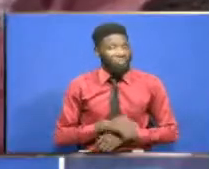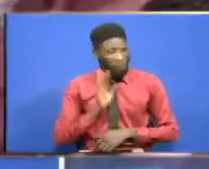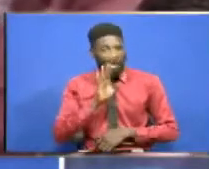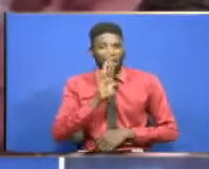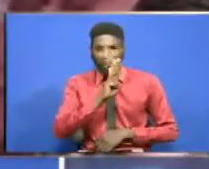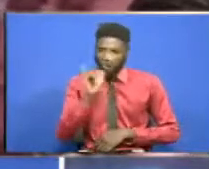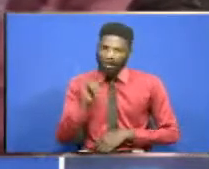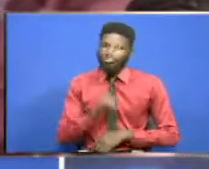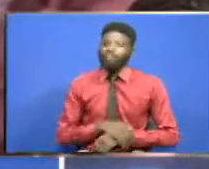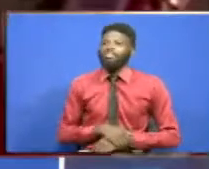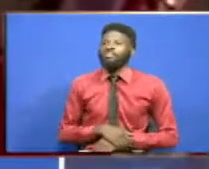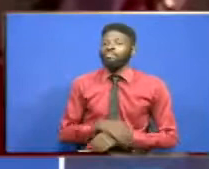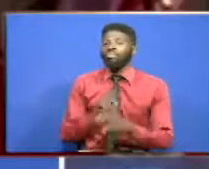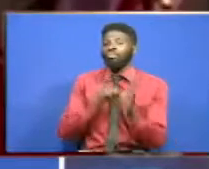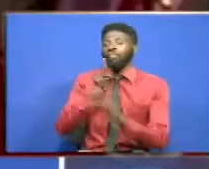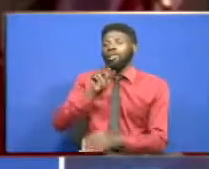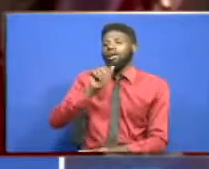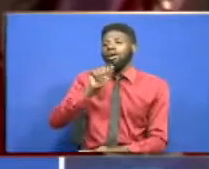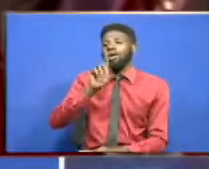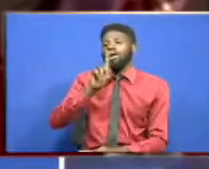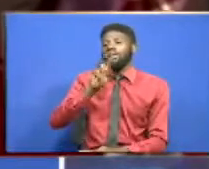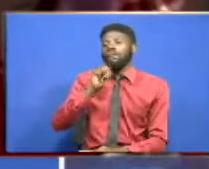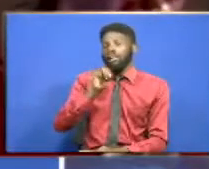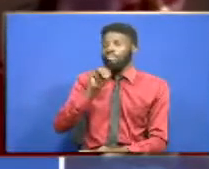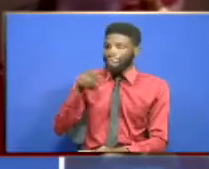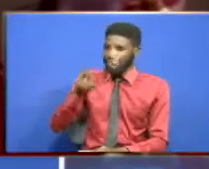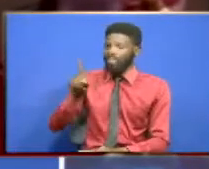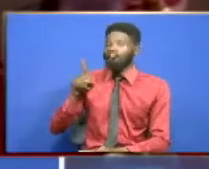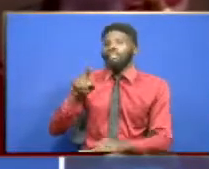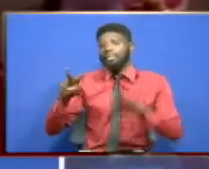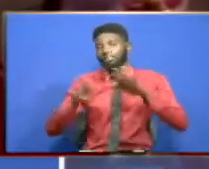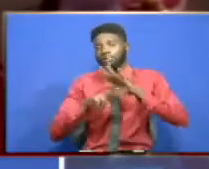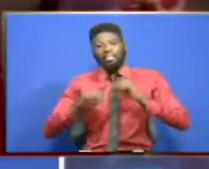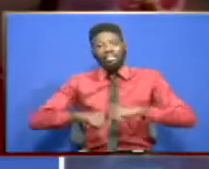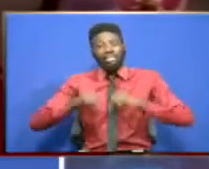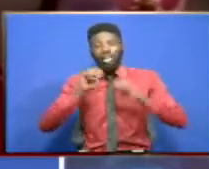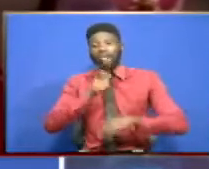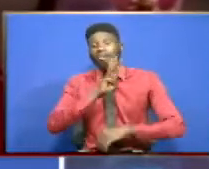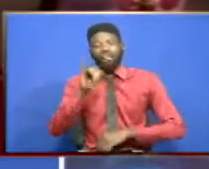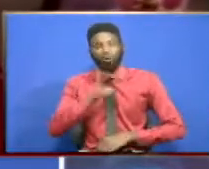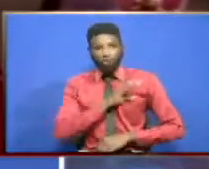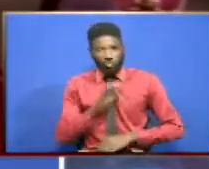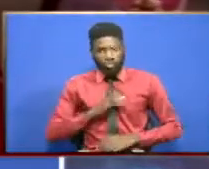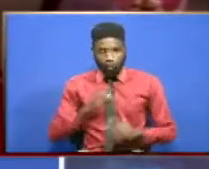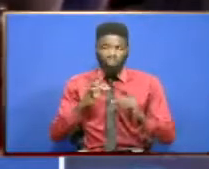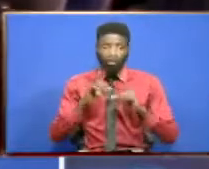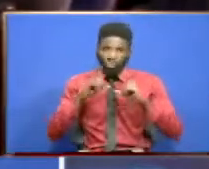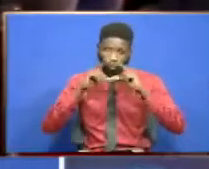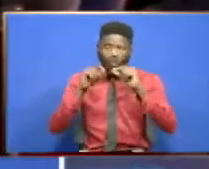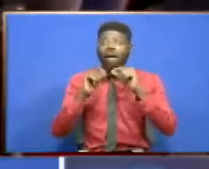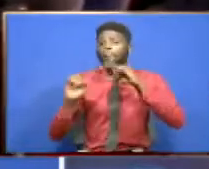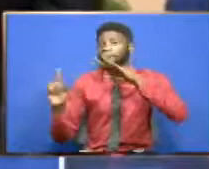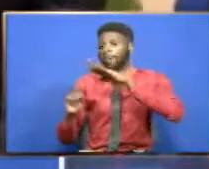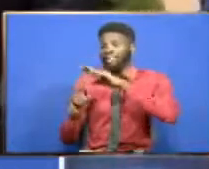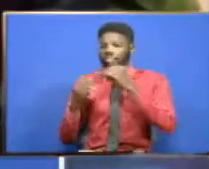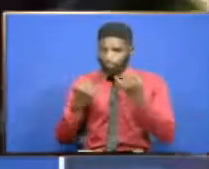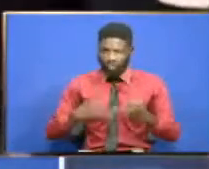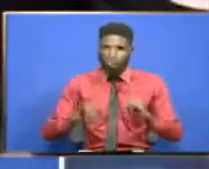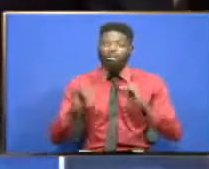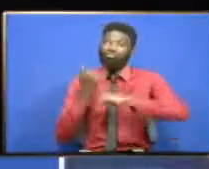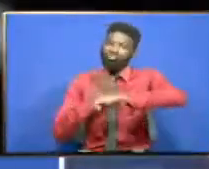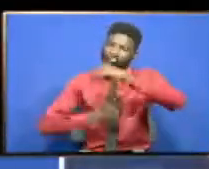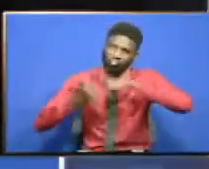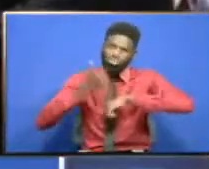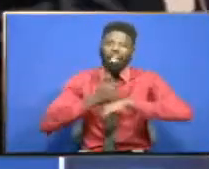work? Professor Adams Oloo, who co-chaired the BBI task force, is of the view that a ministry of implementation would be key to ensure